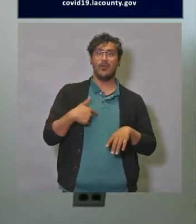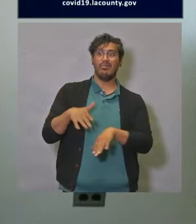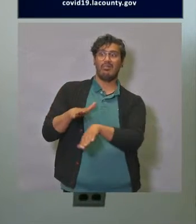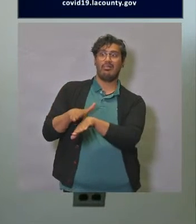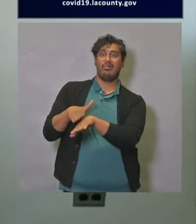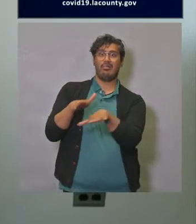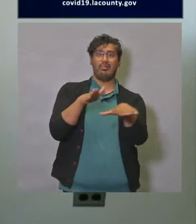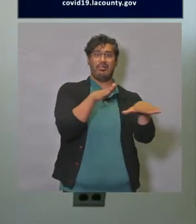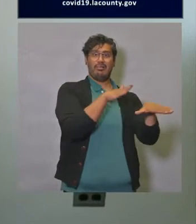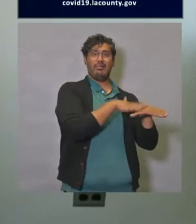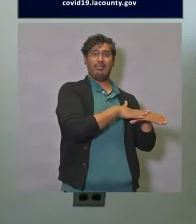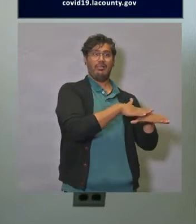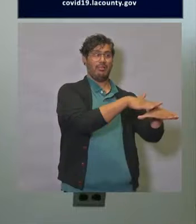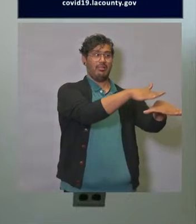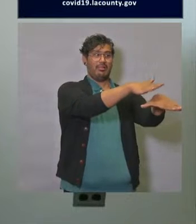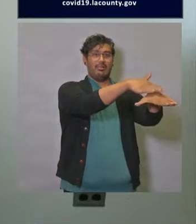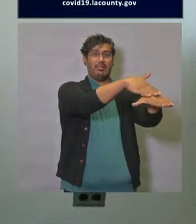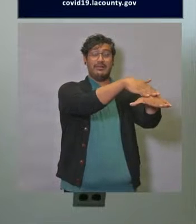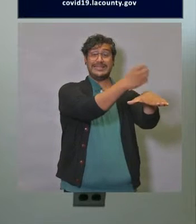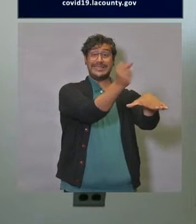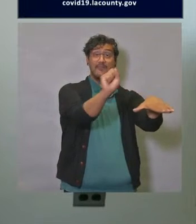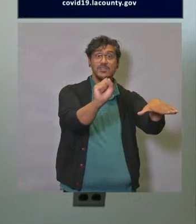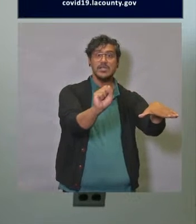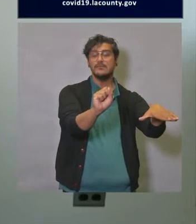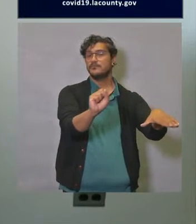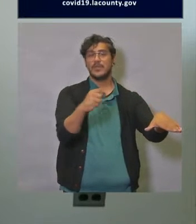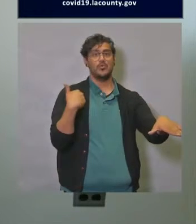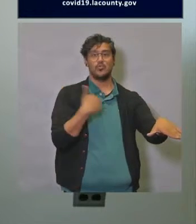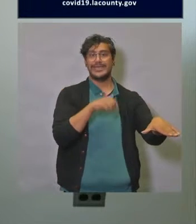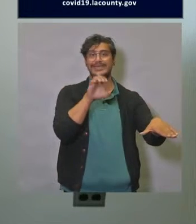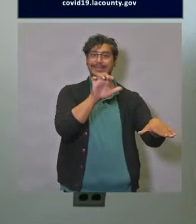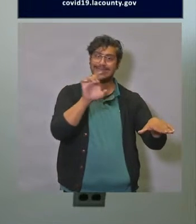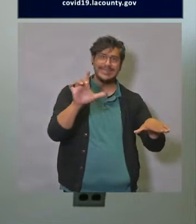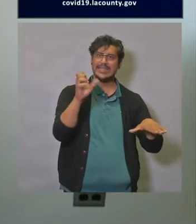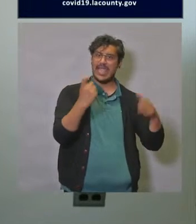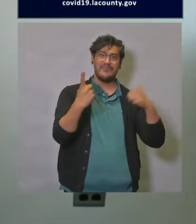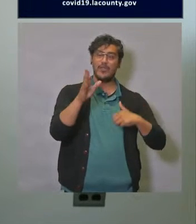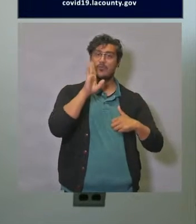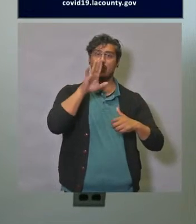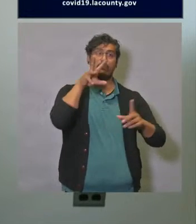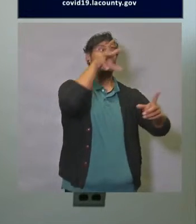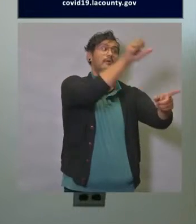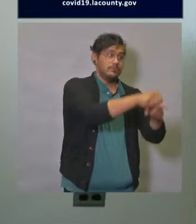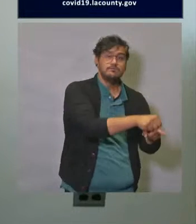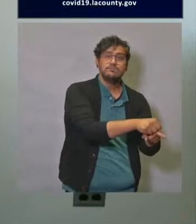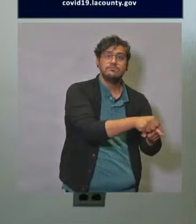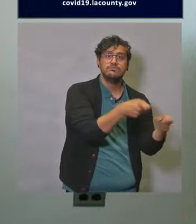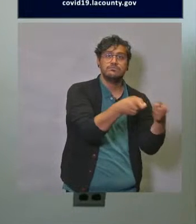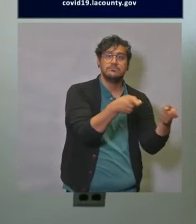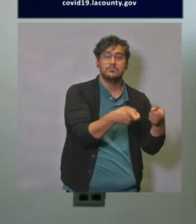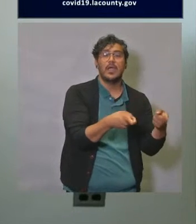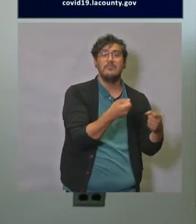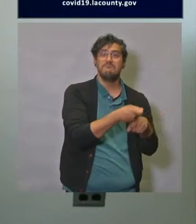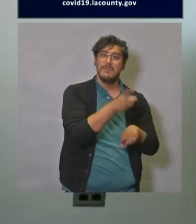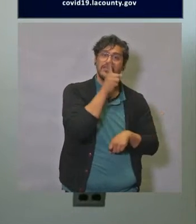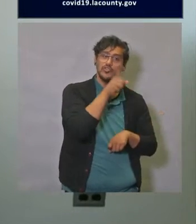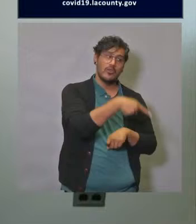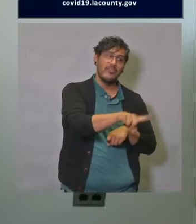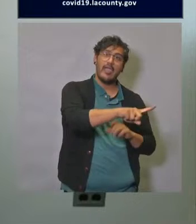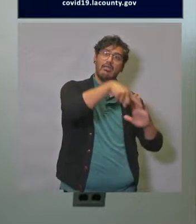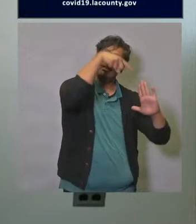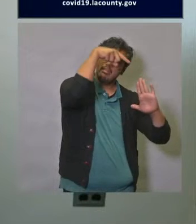safety, very quickly CDC and the FDA are going to act on all of our behalf to make sure they look into